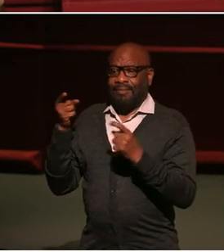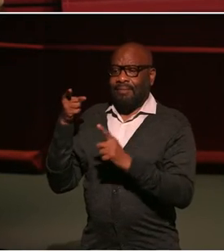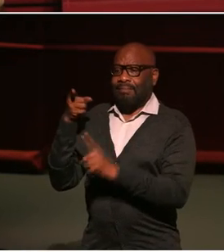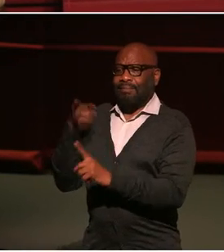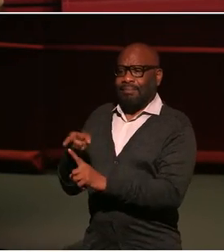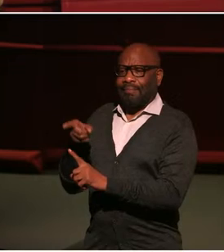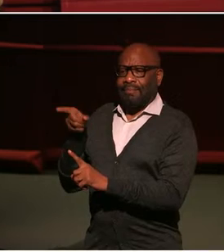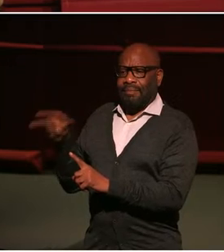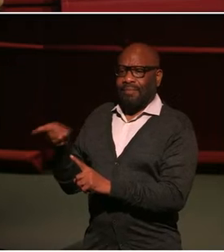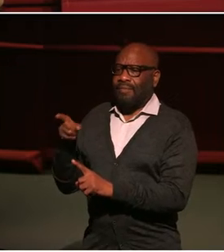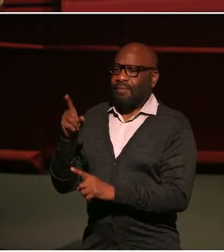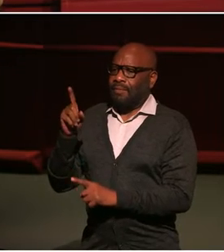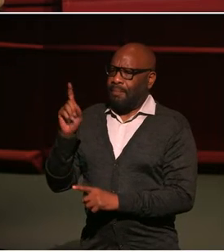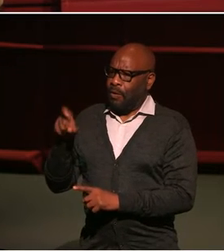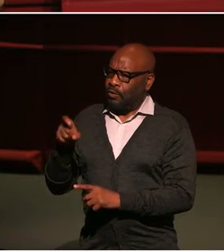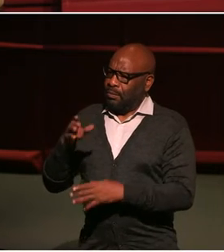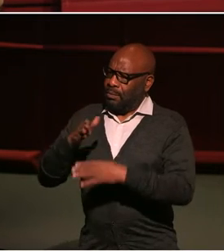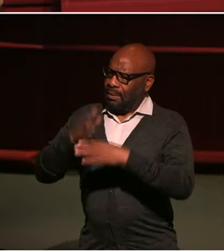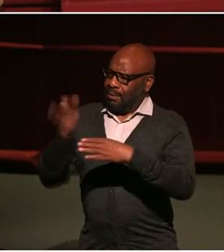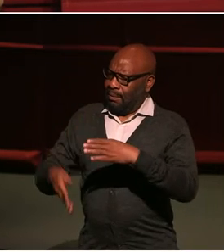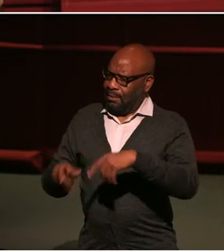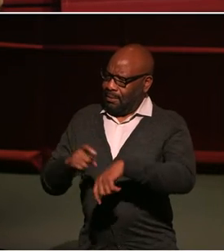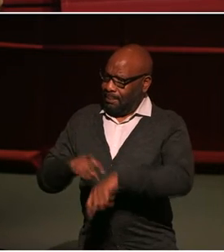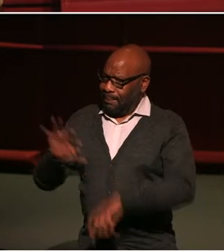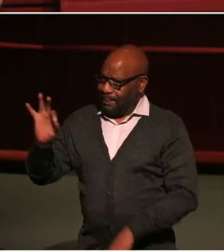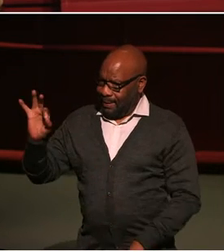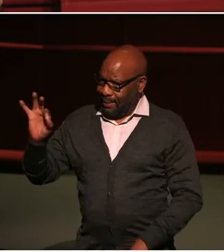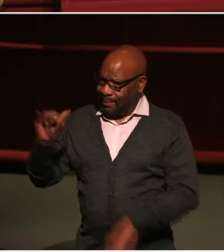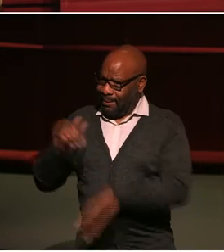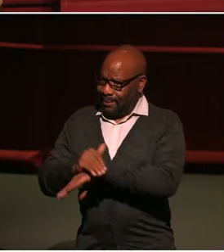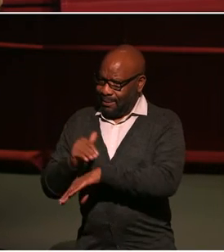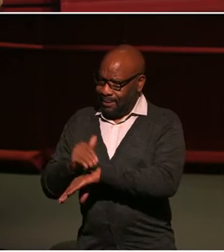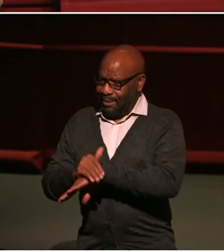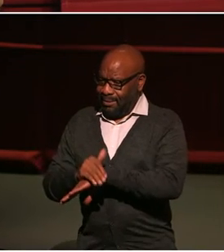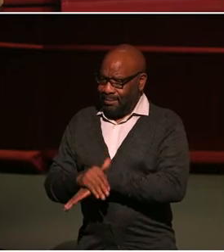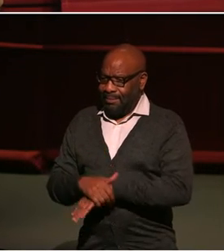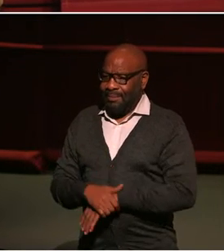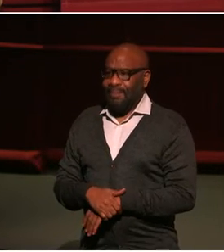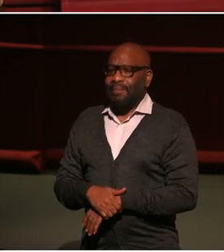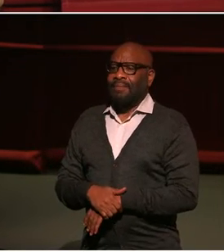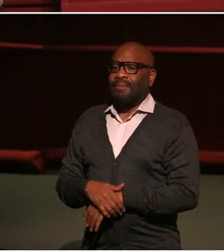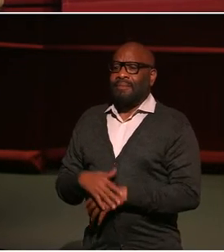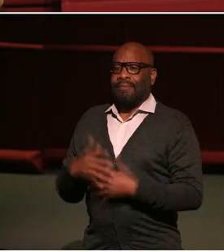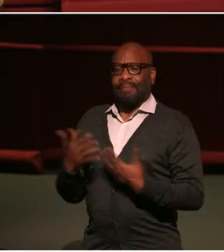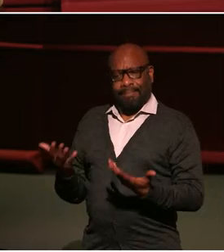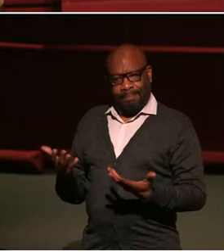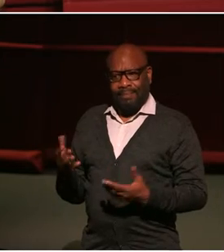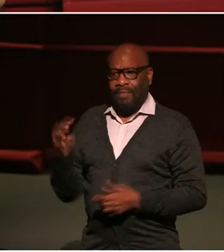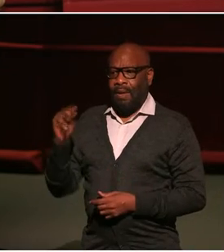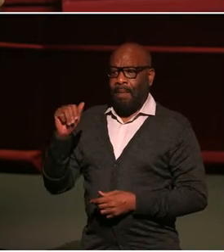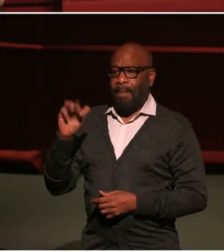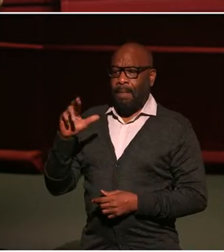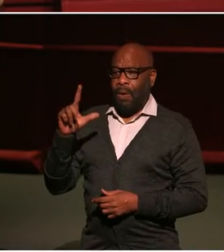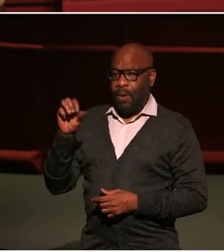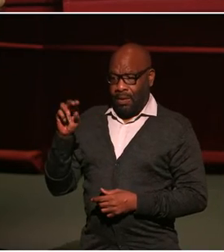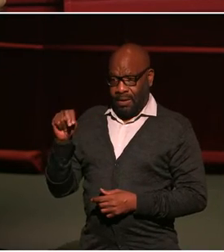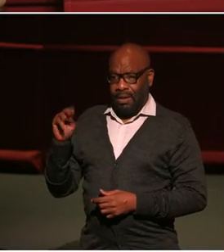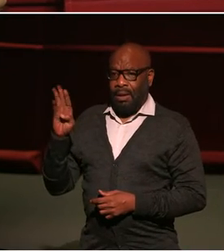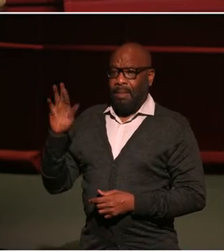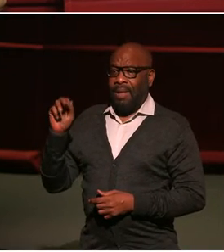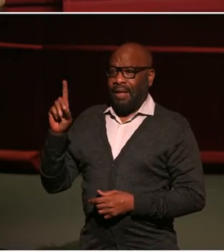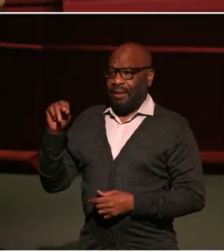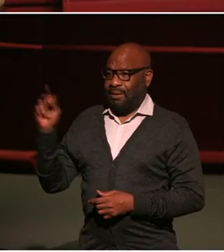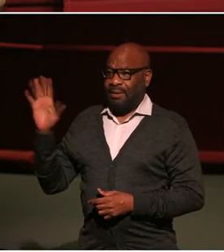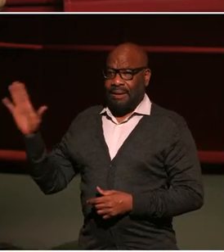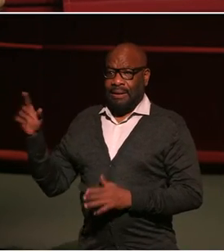by 9 o'clock that night. But you know, Marlon Brando time beats Indian time all to